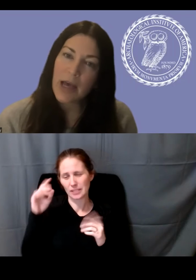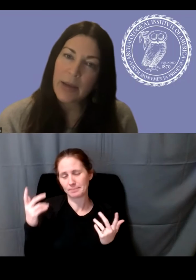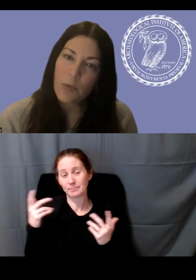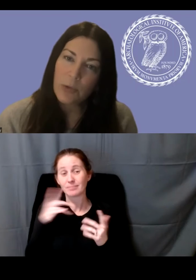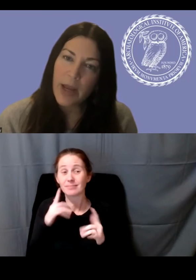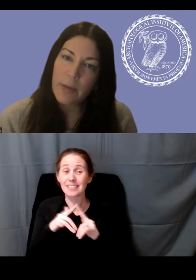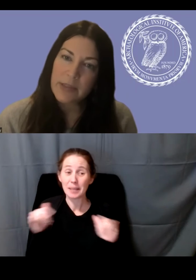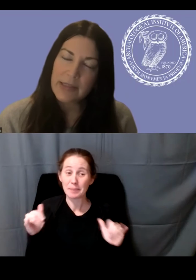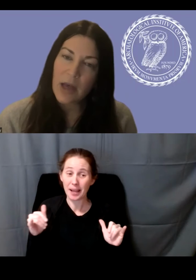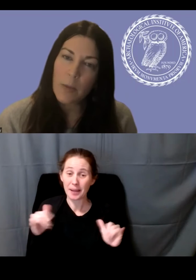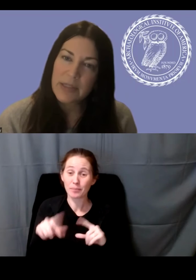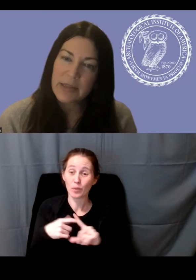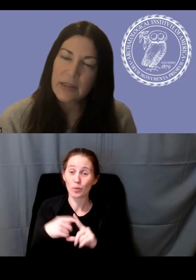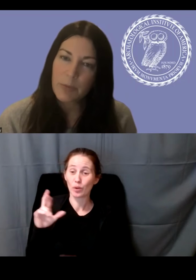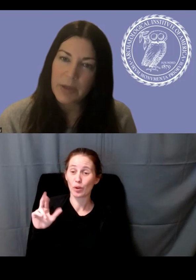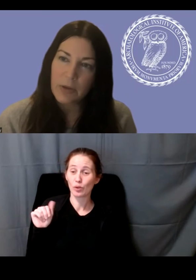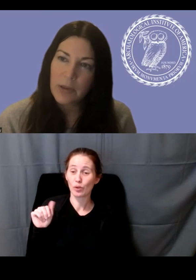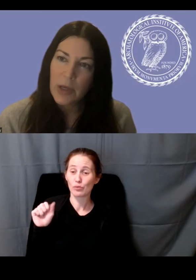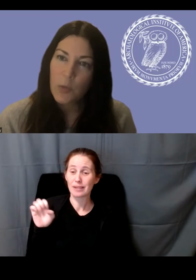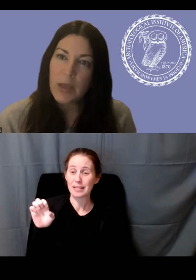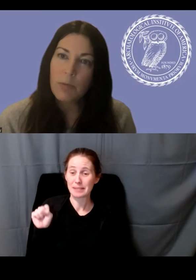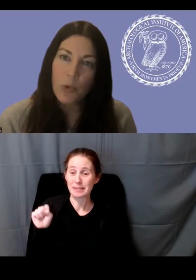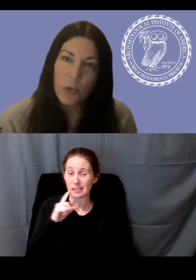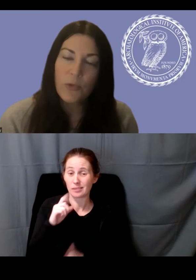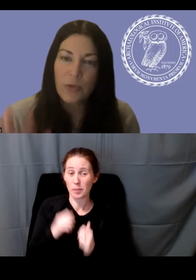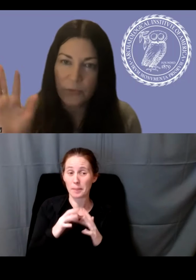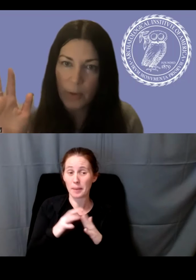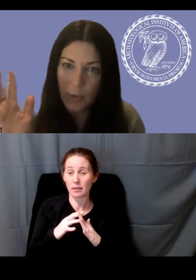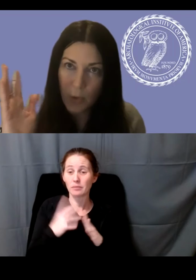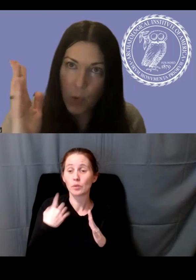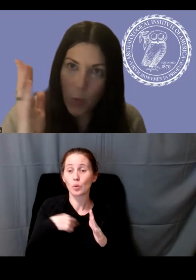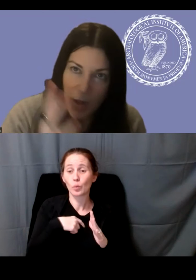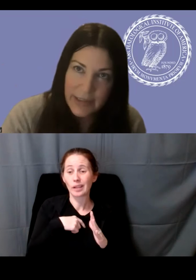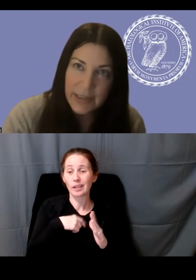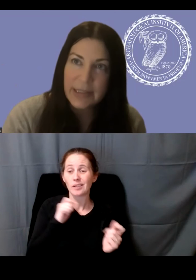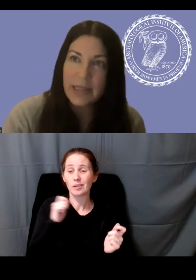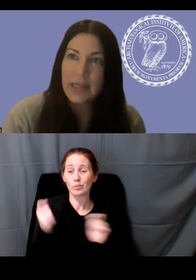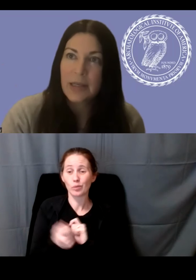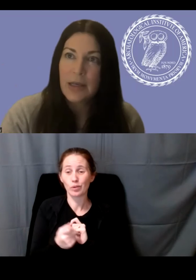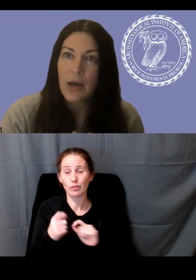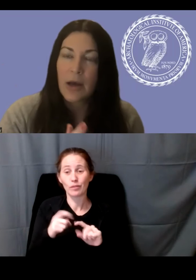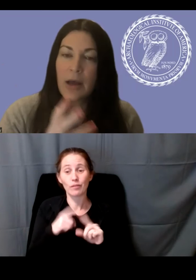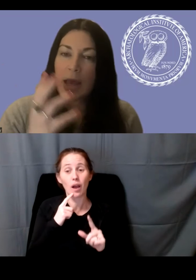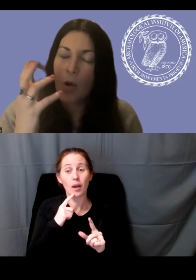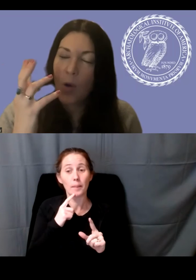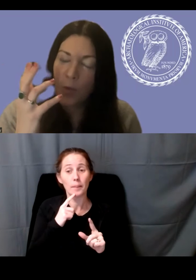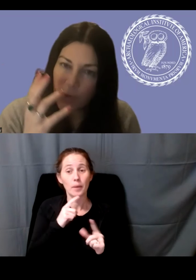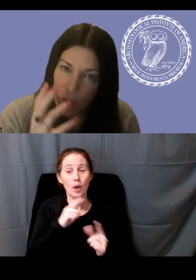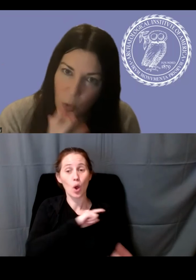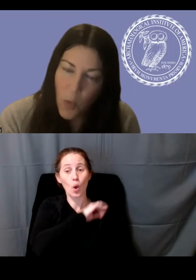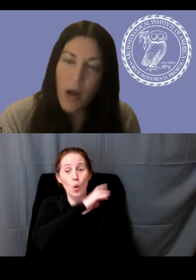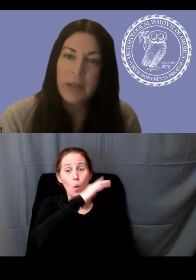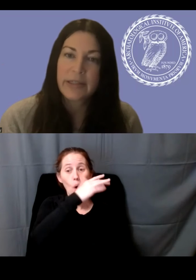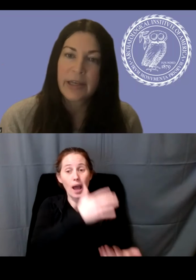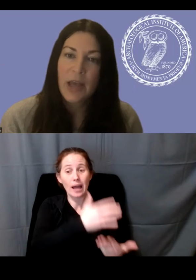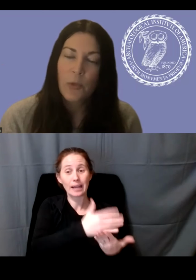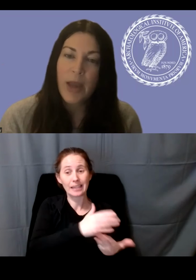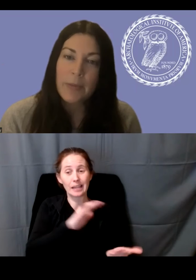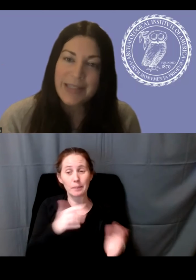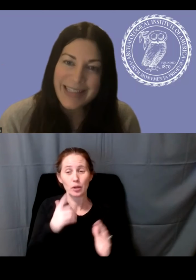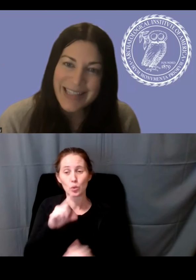same time, when Ramses comes in to build, we move from quantity over